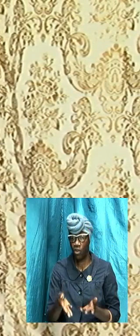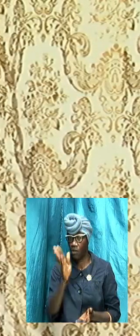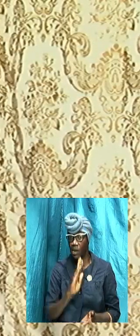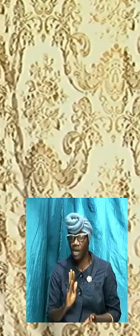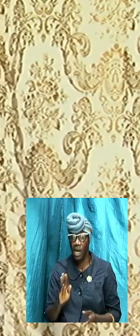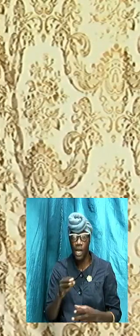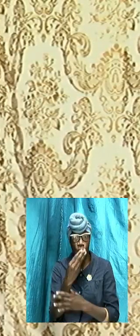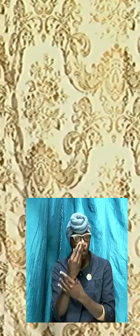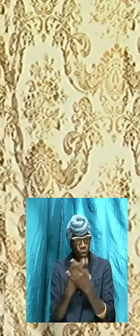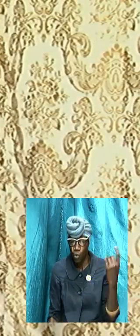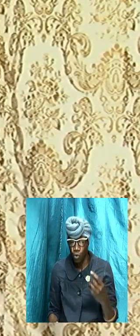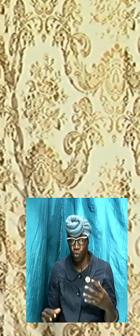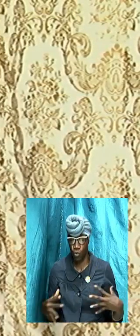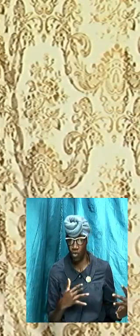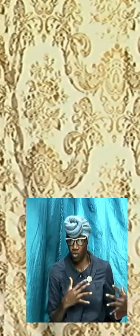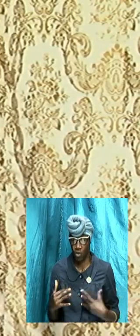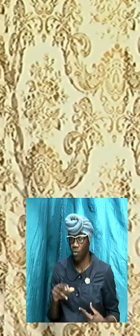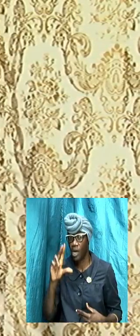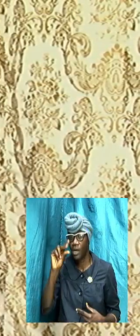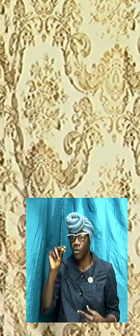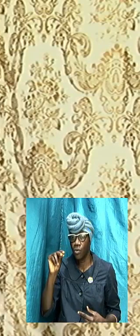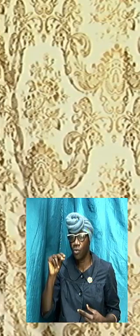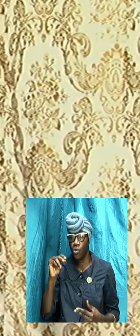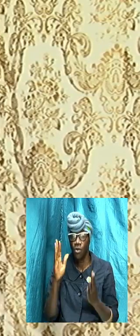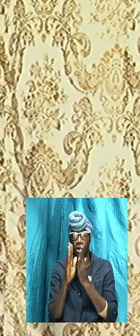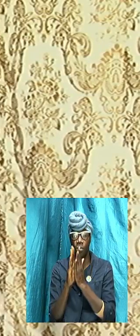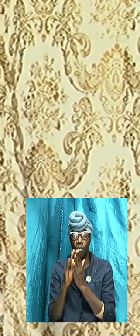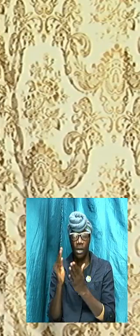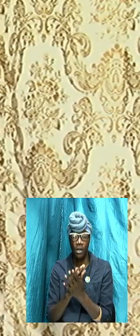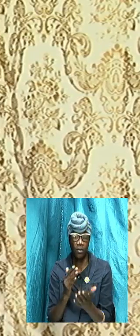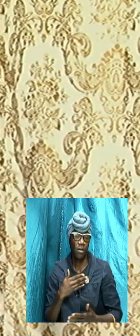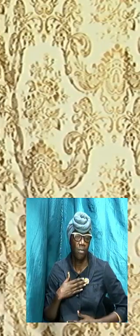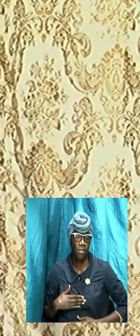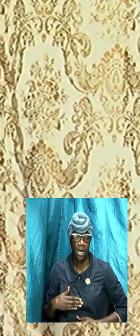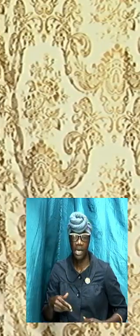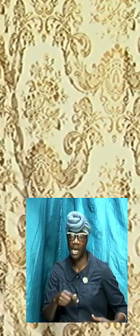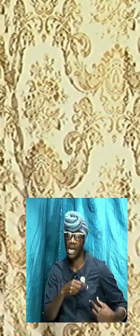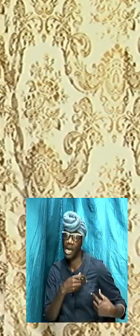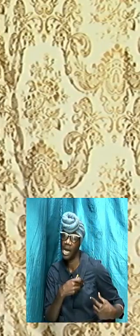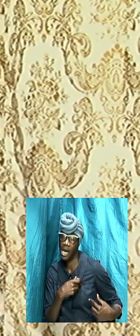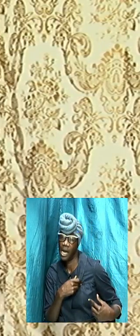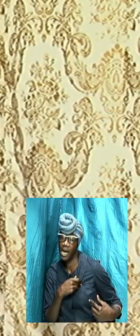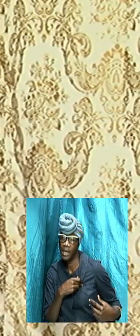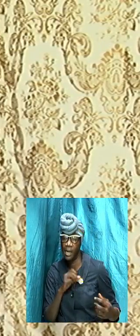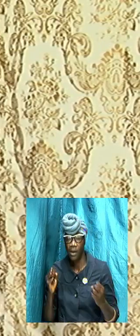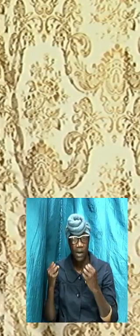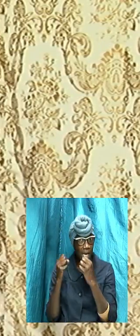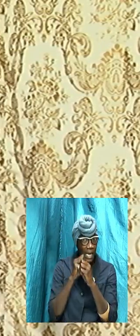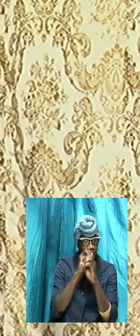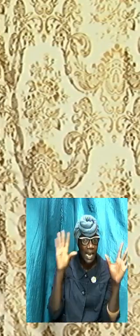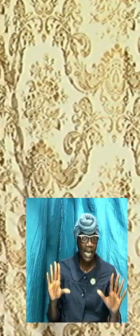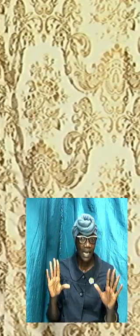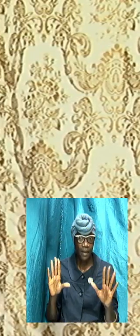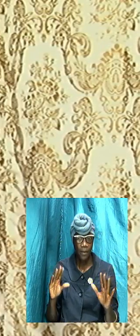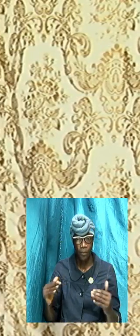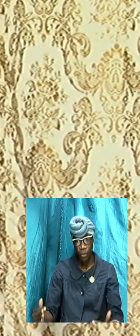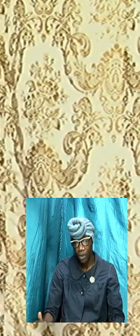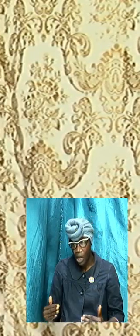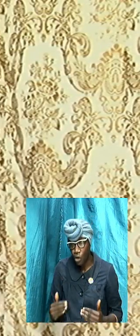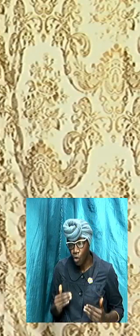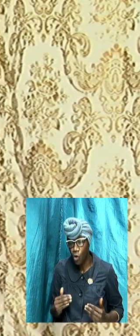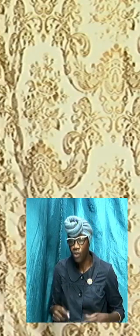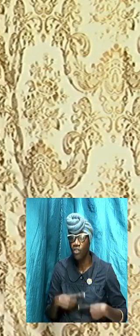battle. And I pray, God, that somebody's heart, amen, will be enlightened, somebody has been encouraged to go on in this